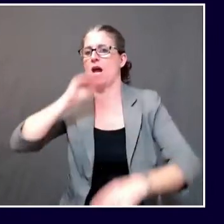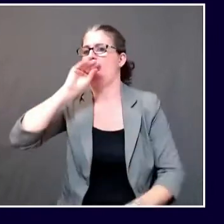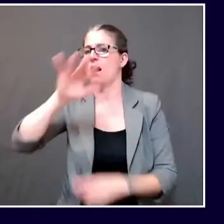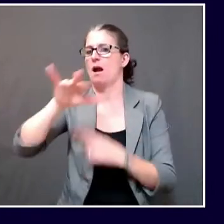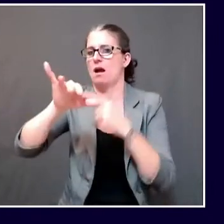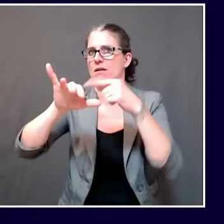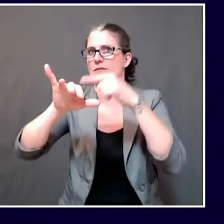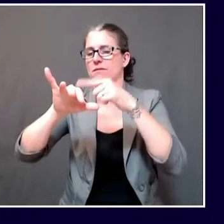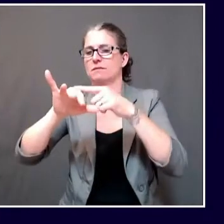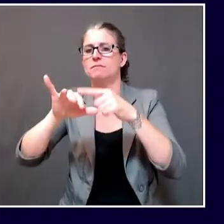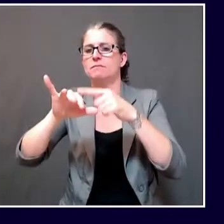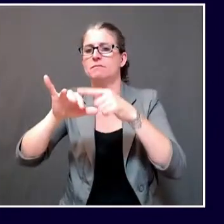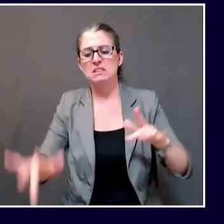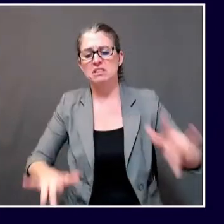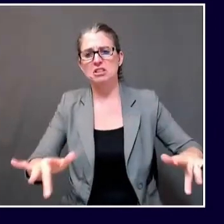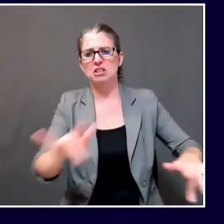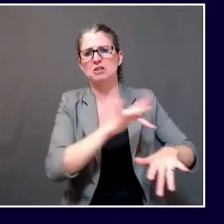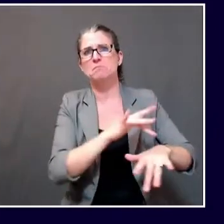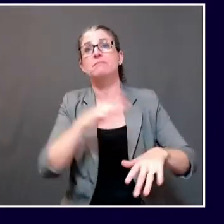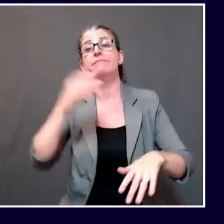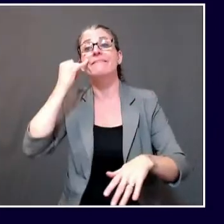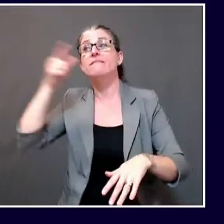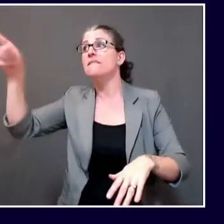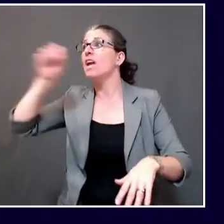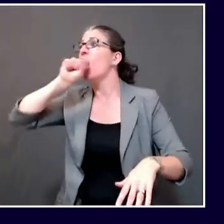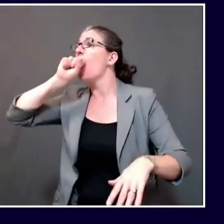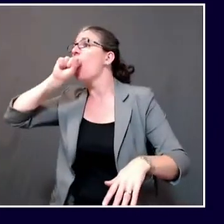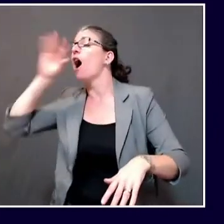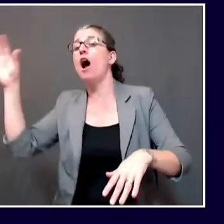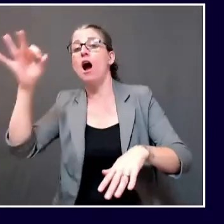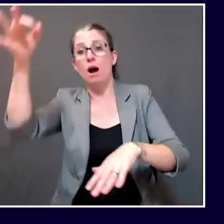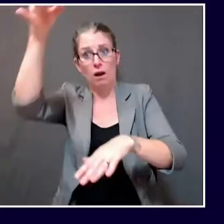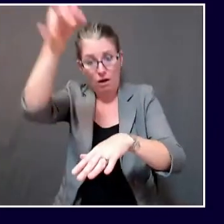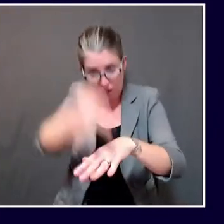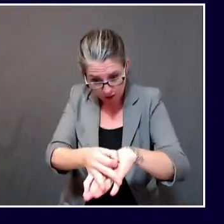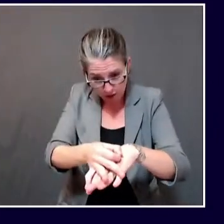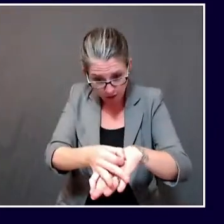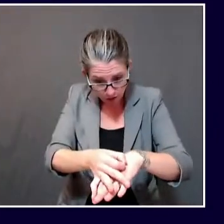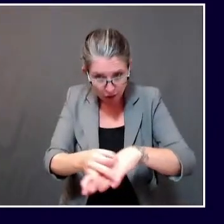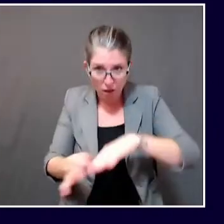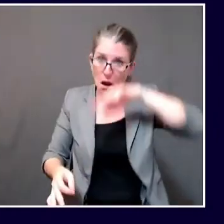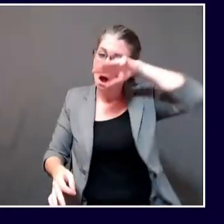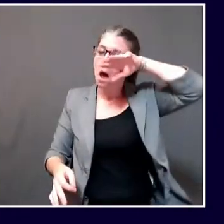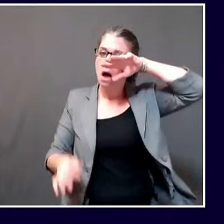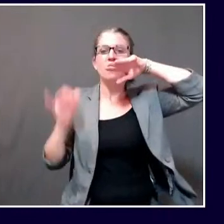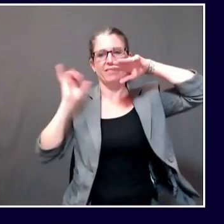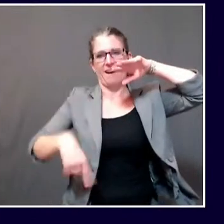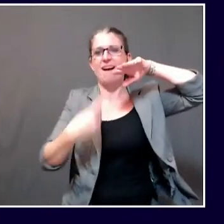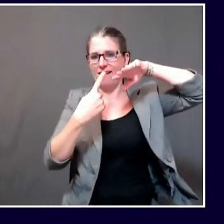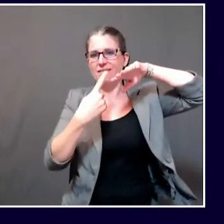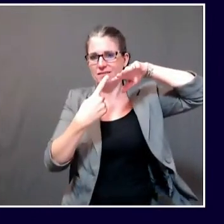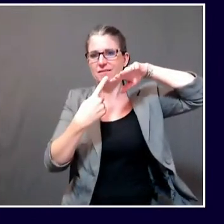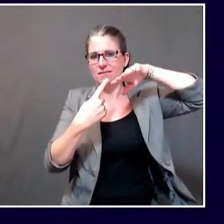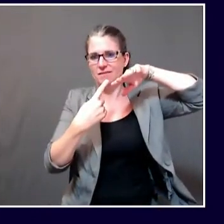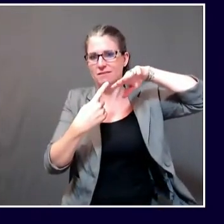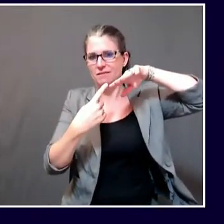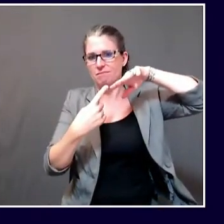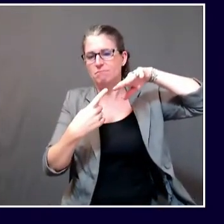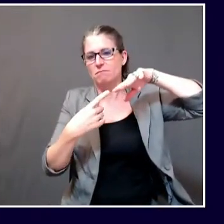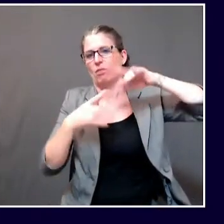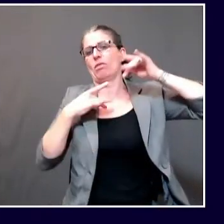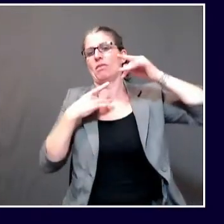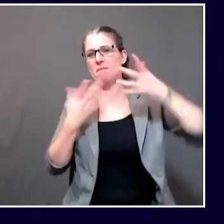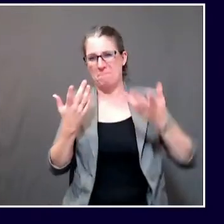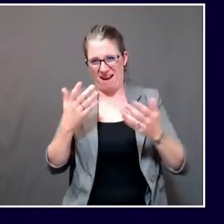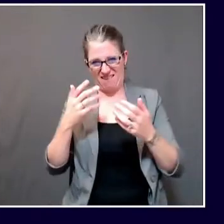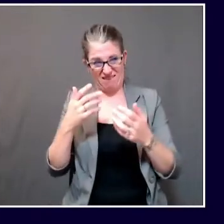now going back to the very first press briefing. The reason why hand washing is so critical is that to the extent that there are